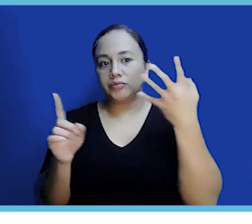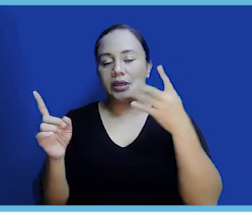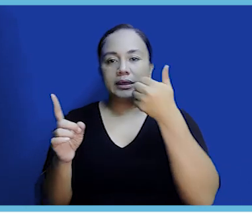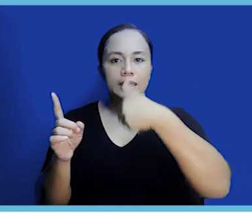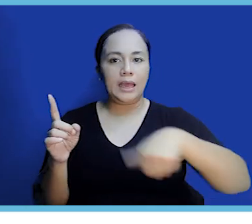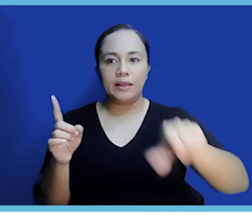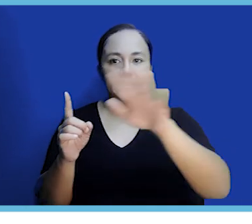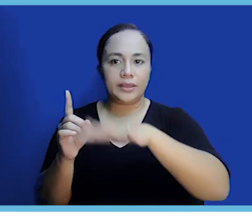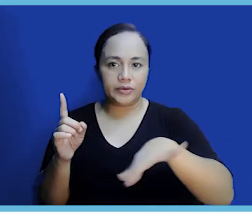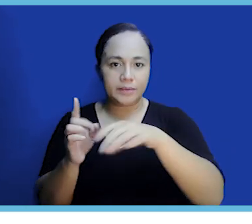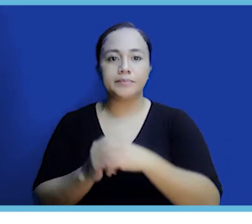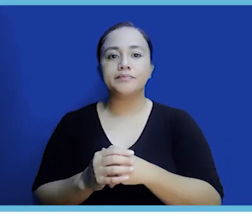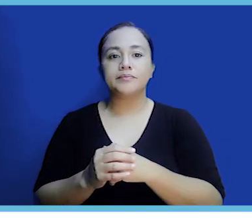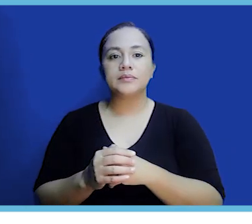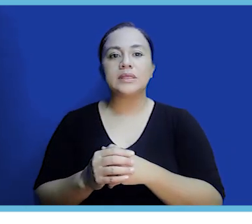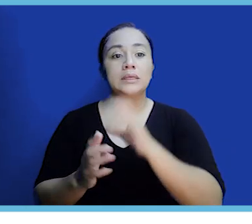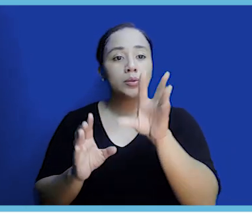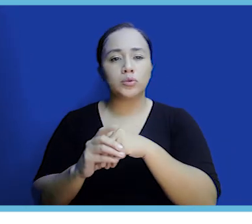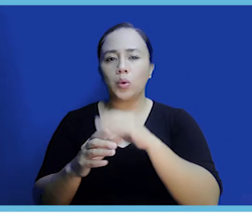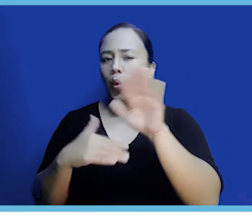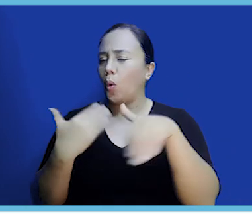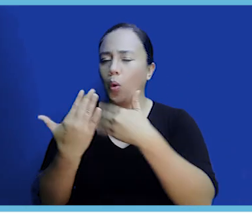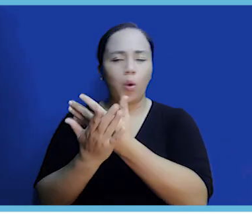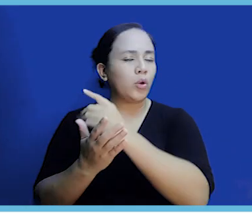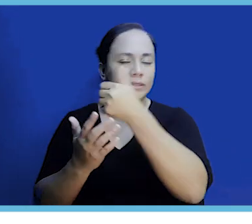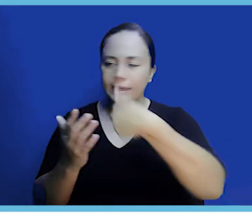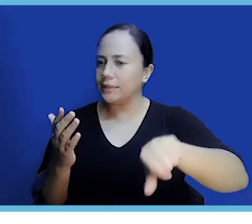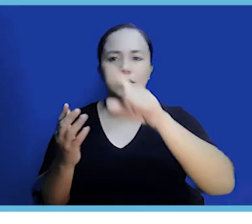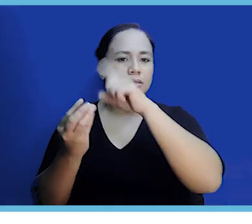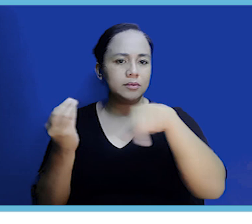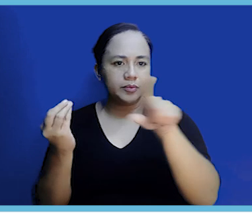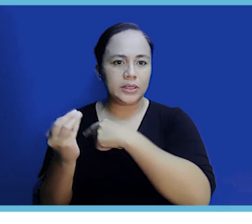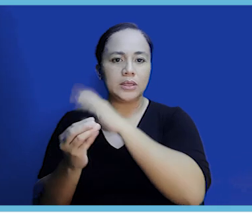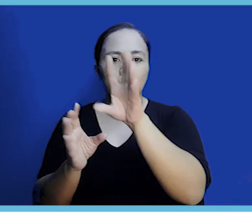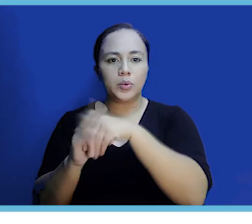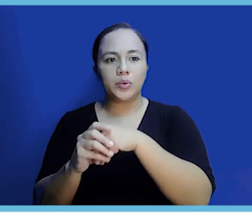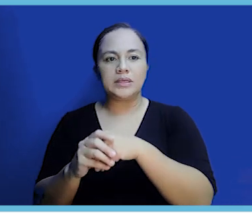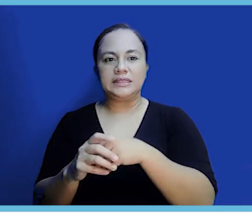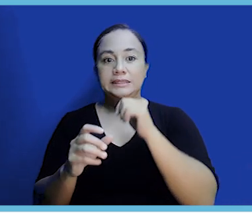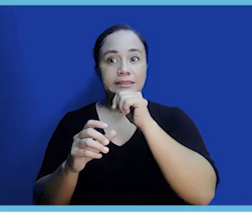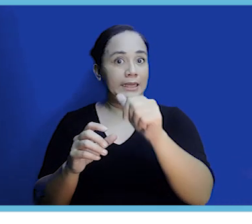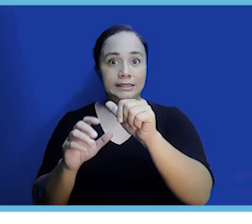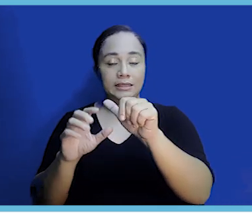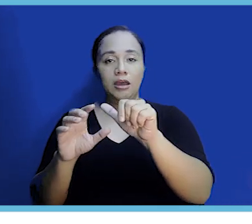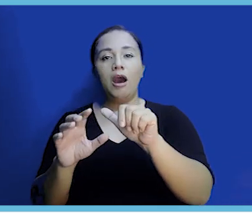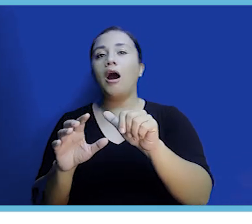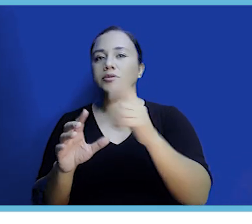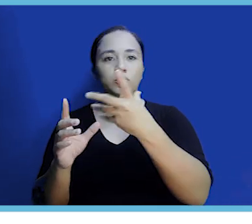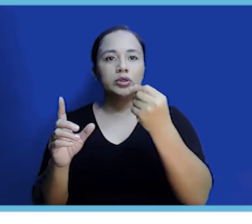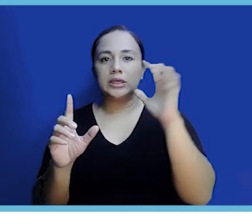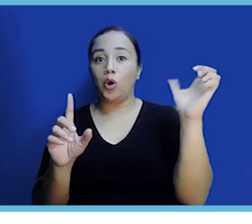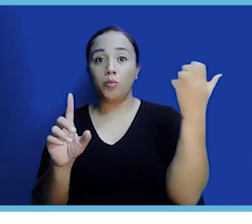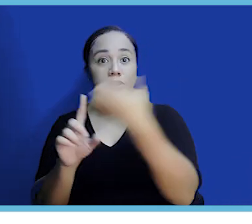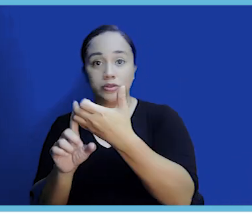cultural, civil, or any other field. It includes all forms of discrimination, including denial of